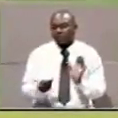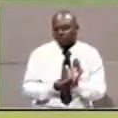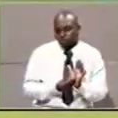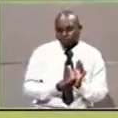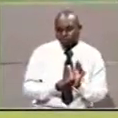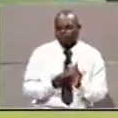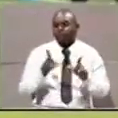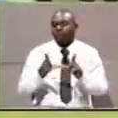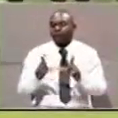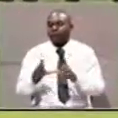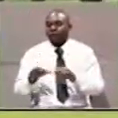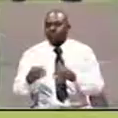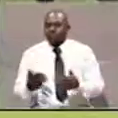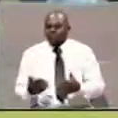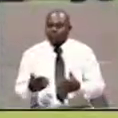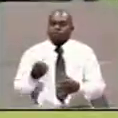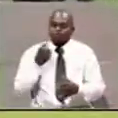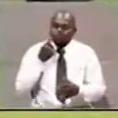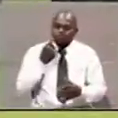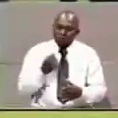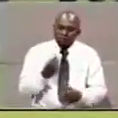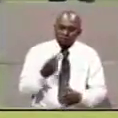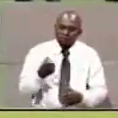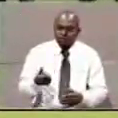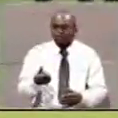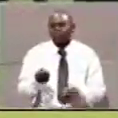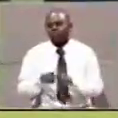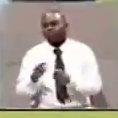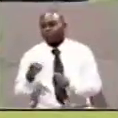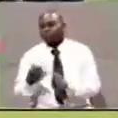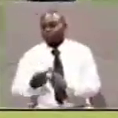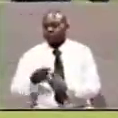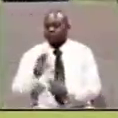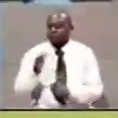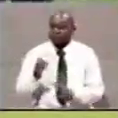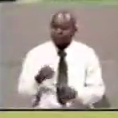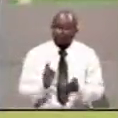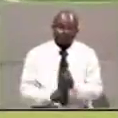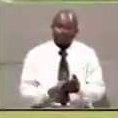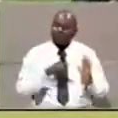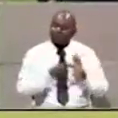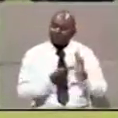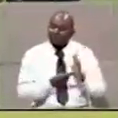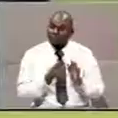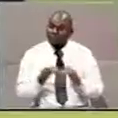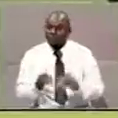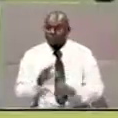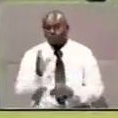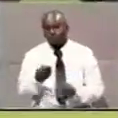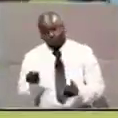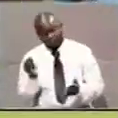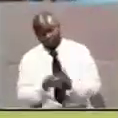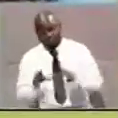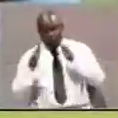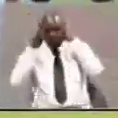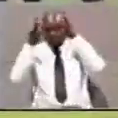for license. However, by 26th, if there is any club that would have not met the requirements, the committee will sit again to decide